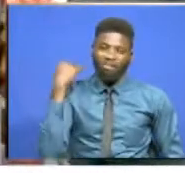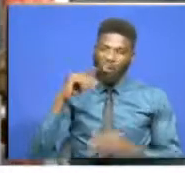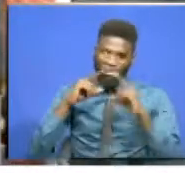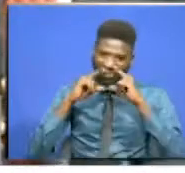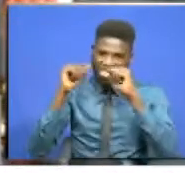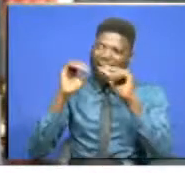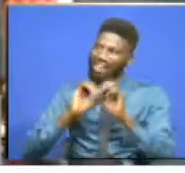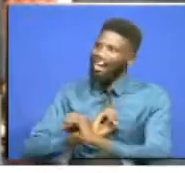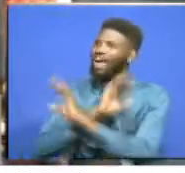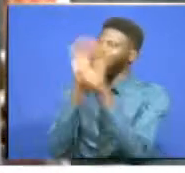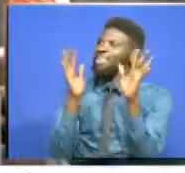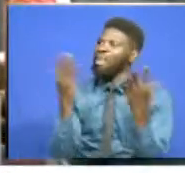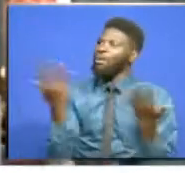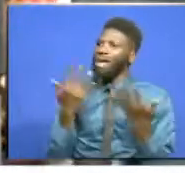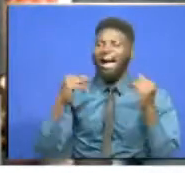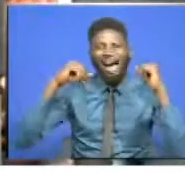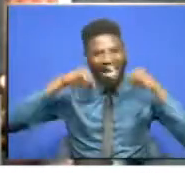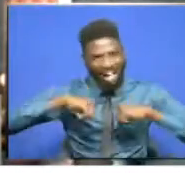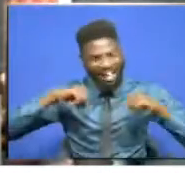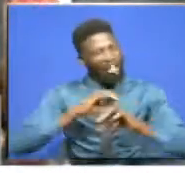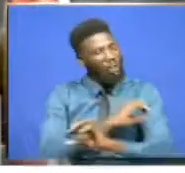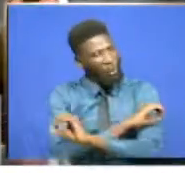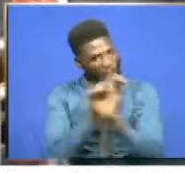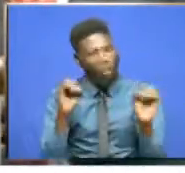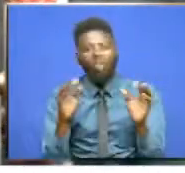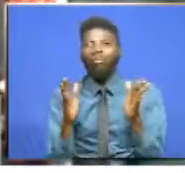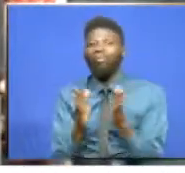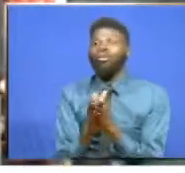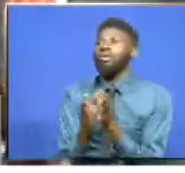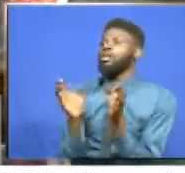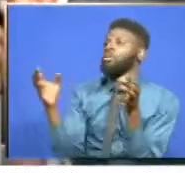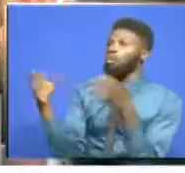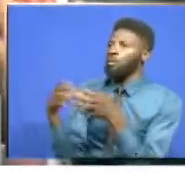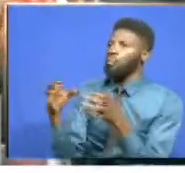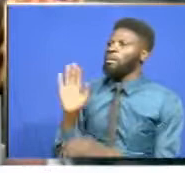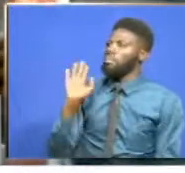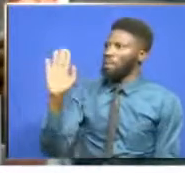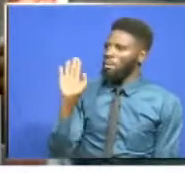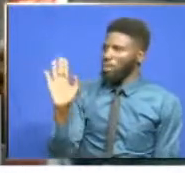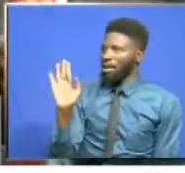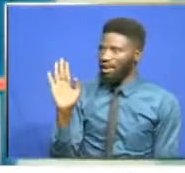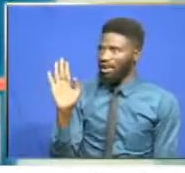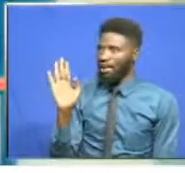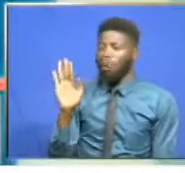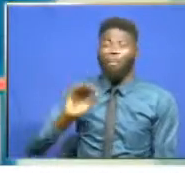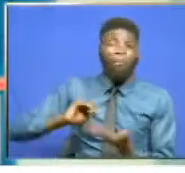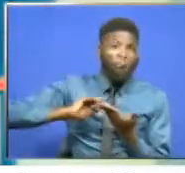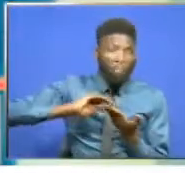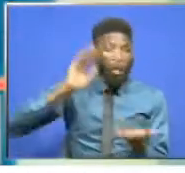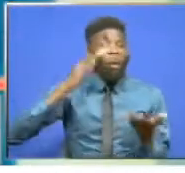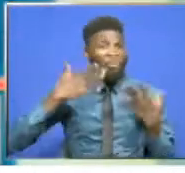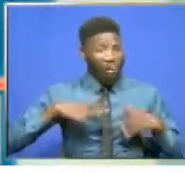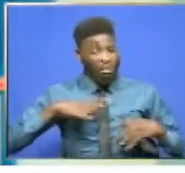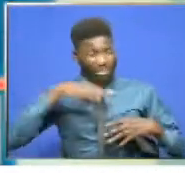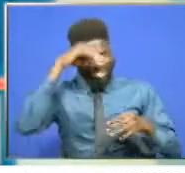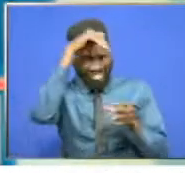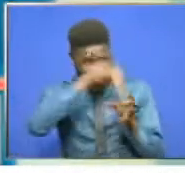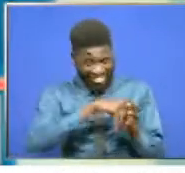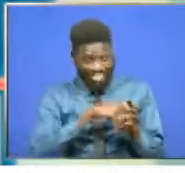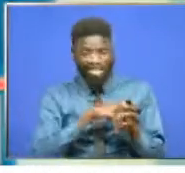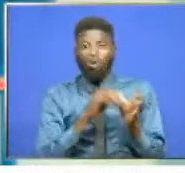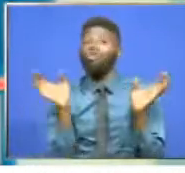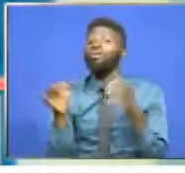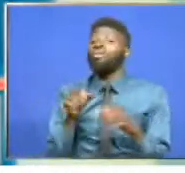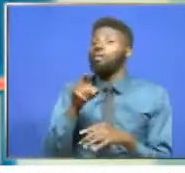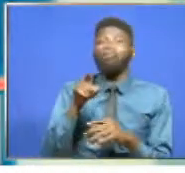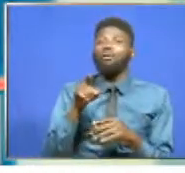you disagree with the organ that you belong to, the majority within that organ take a decision. And where you don't